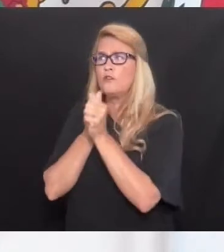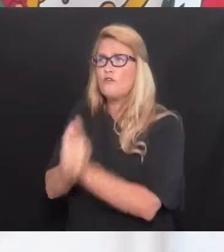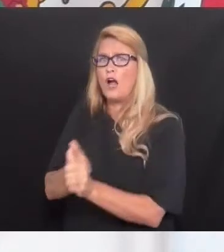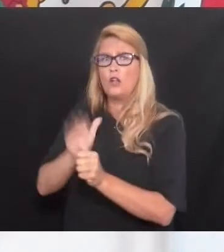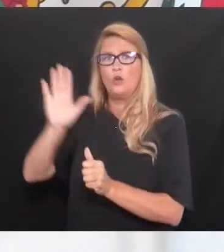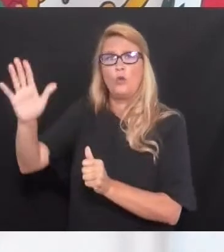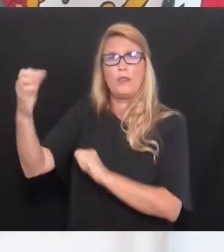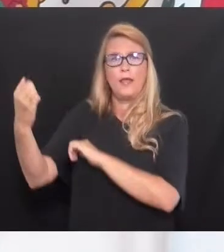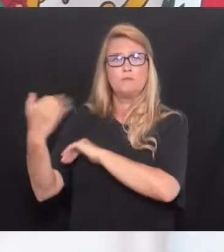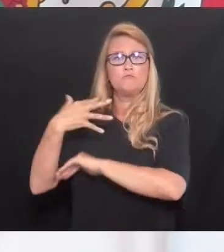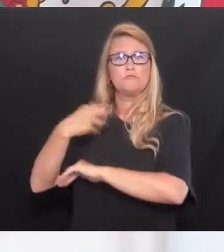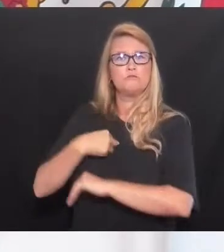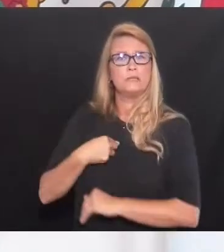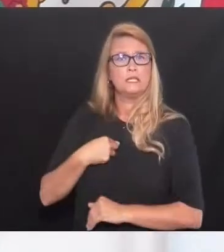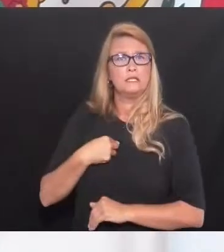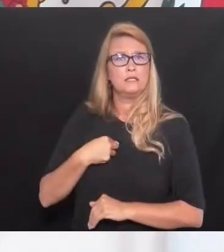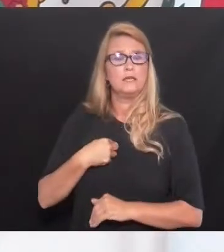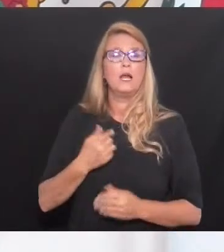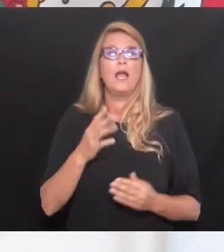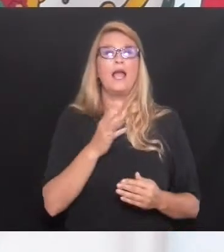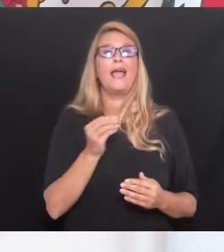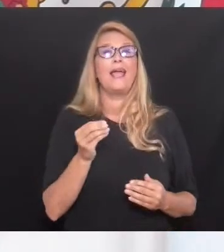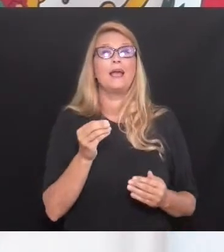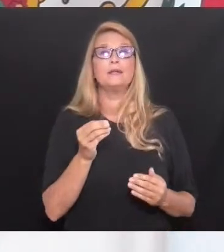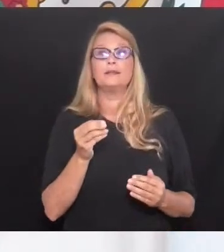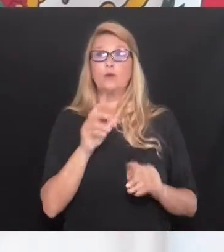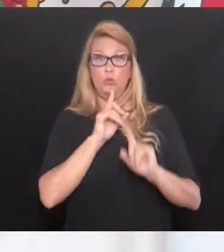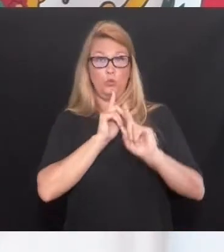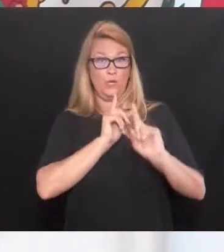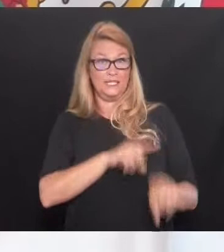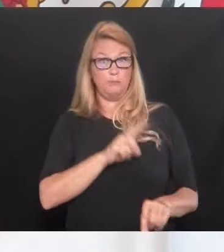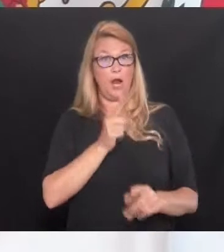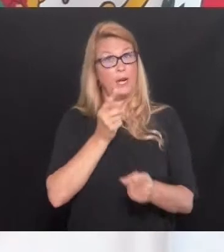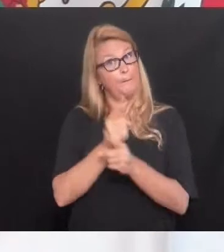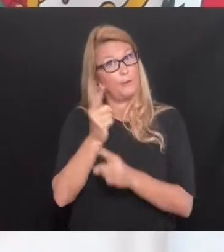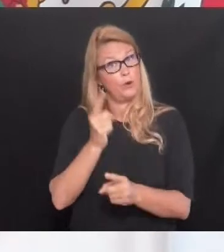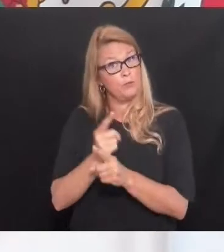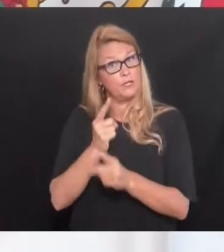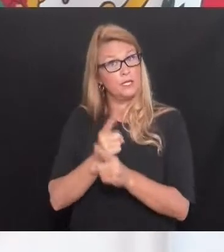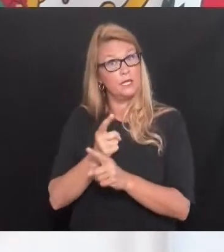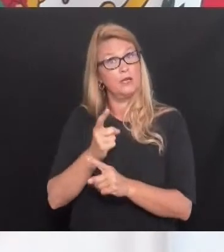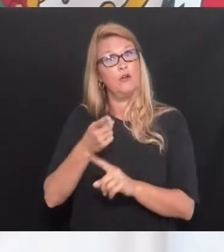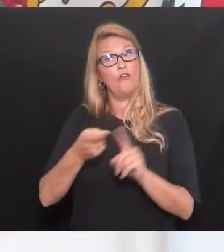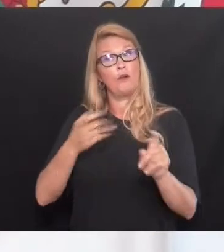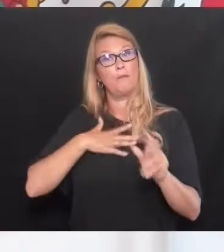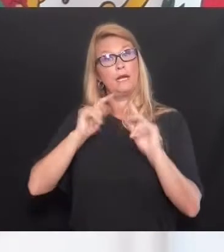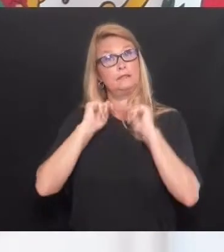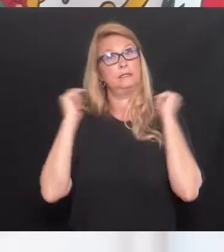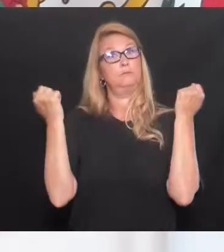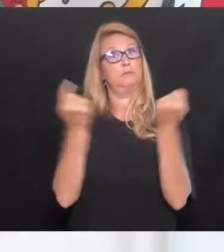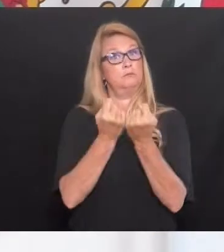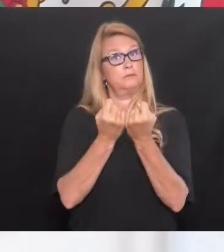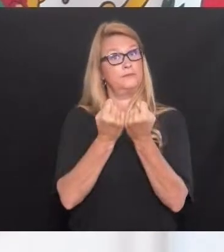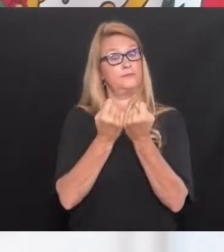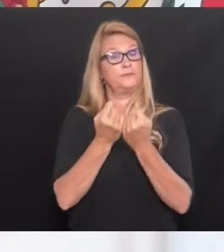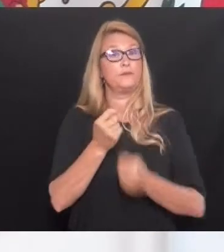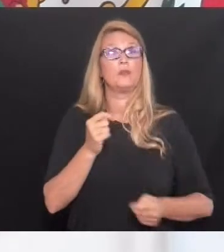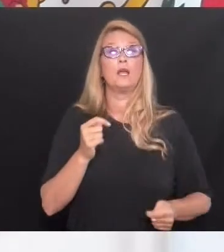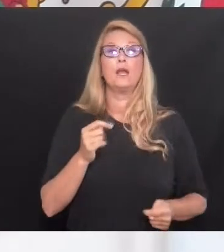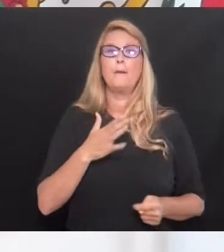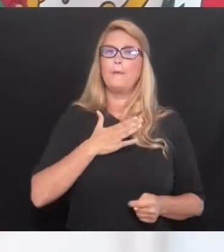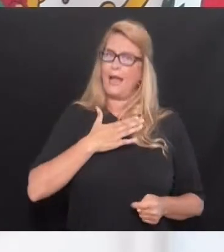will absolutely act on, the advice of experts and everything, but I'll also have